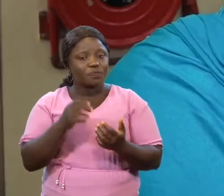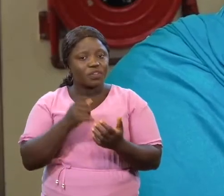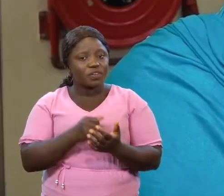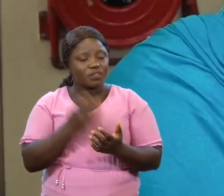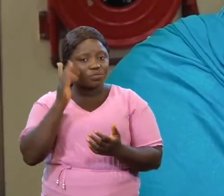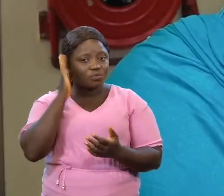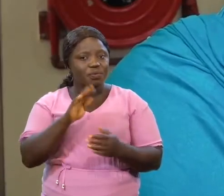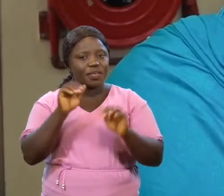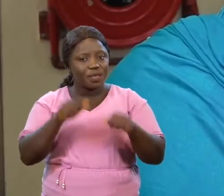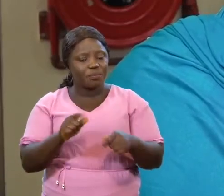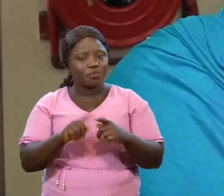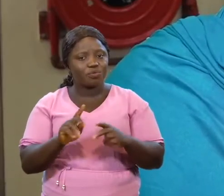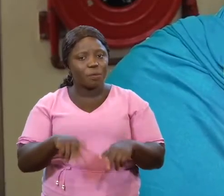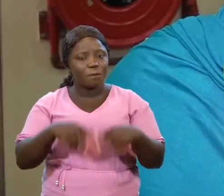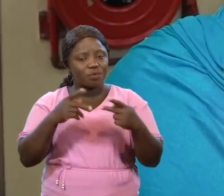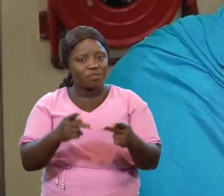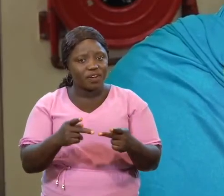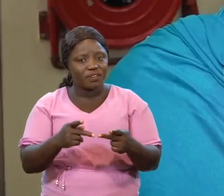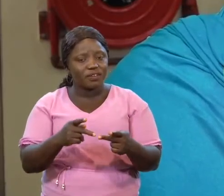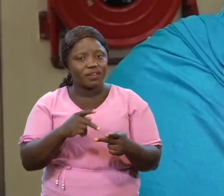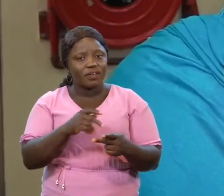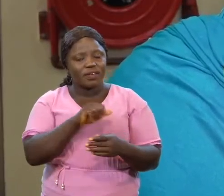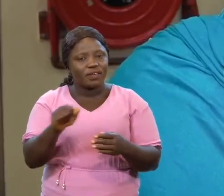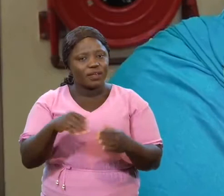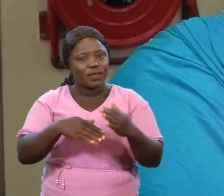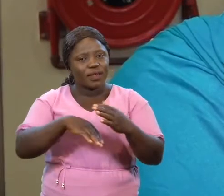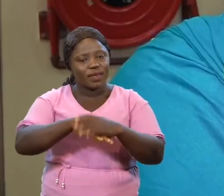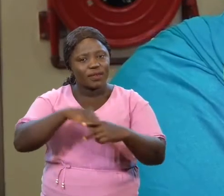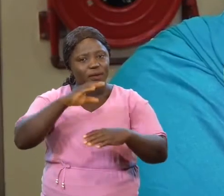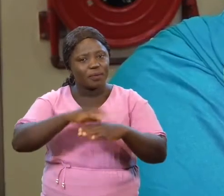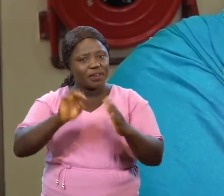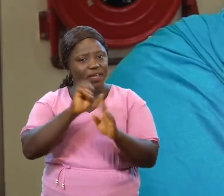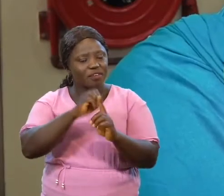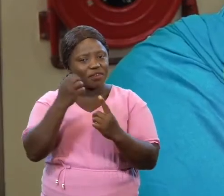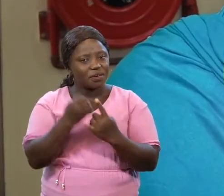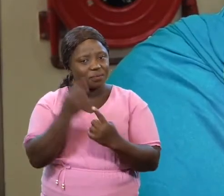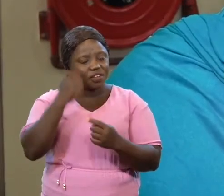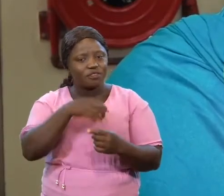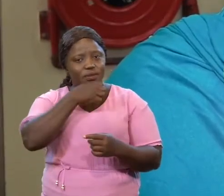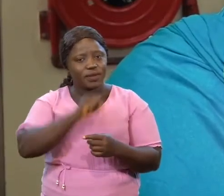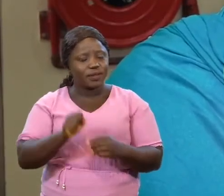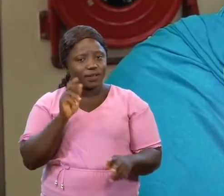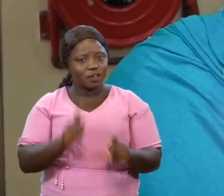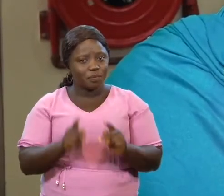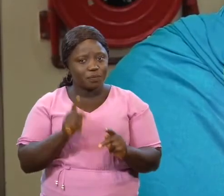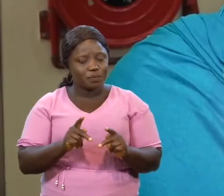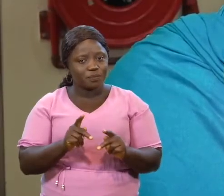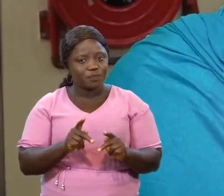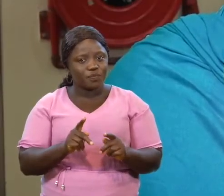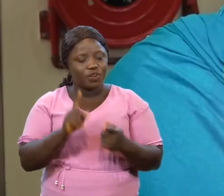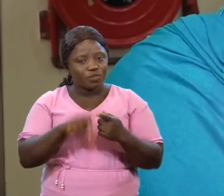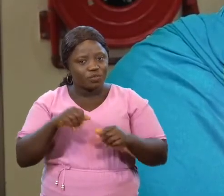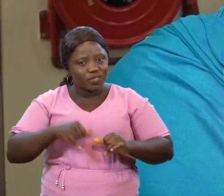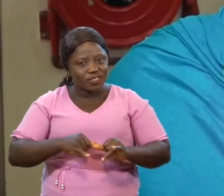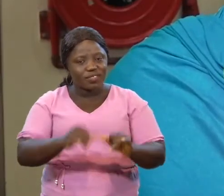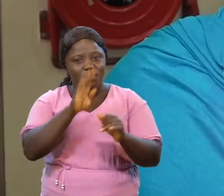will be able to provide enabling environment for the older people